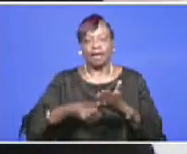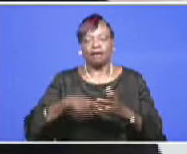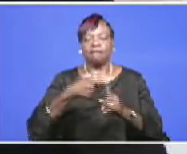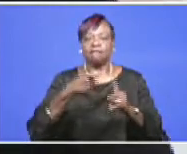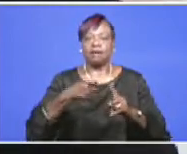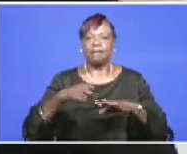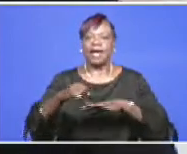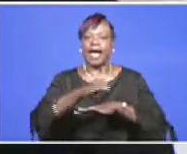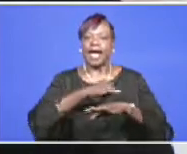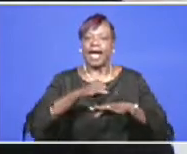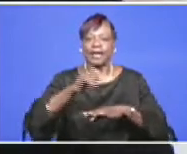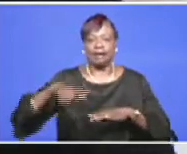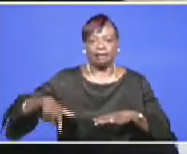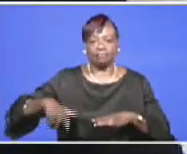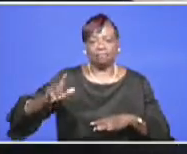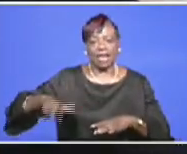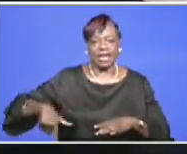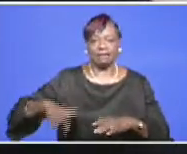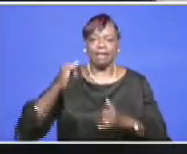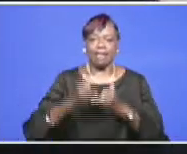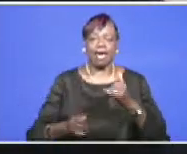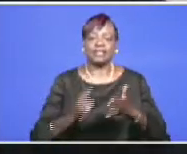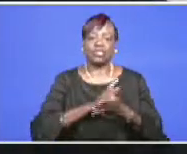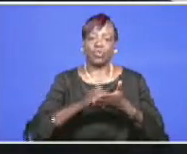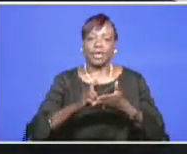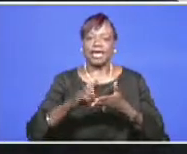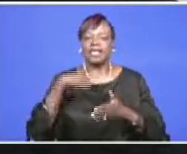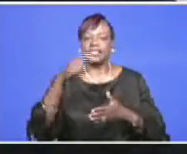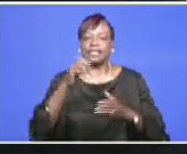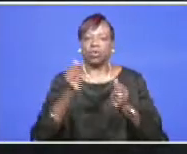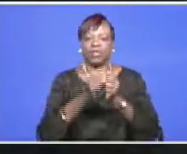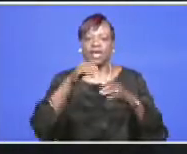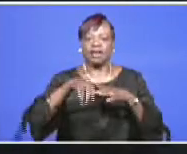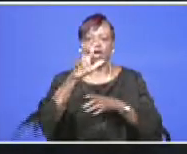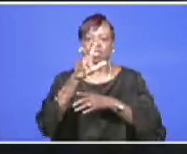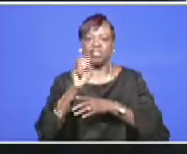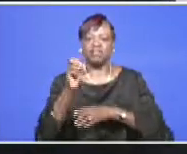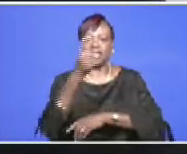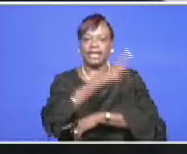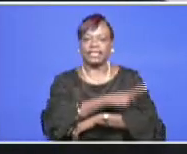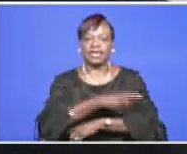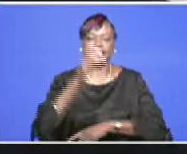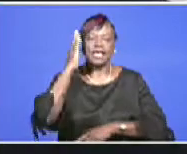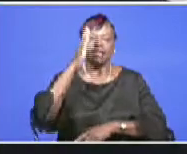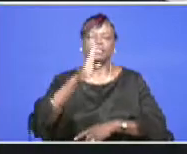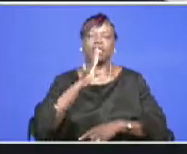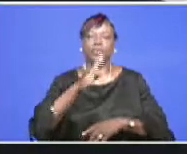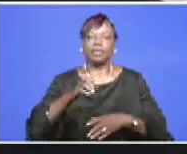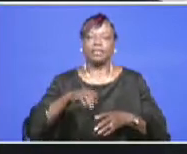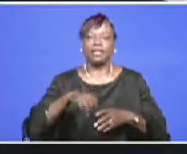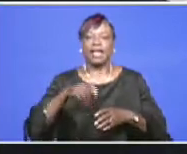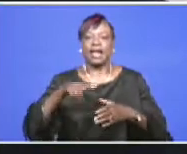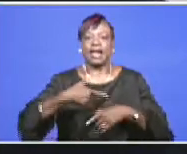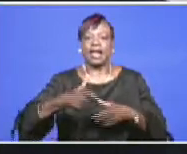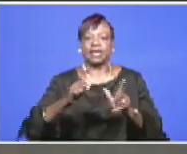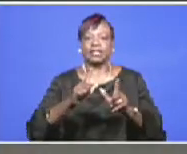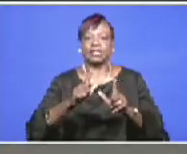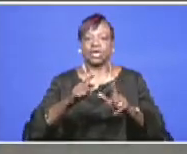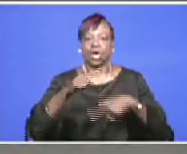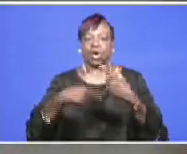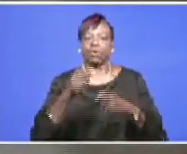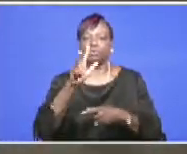latter part of last week indicating that within 30 days, they intend to terminate 350